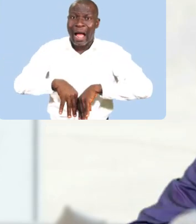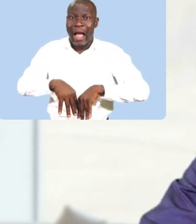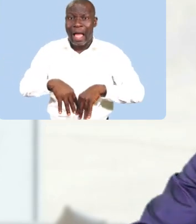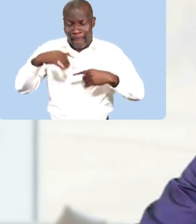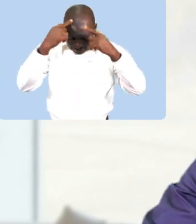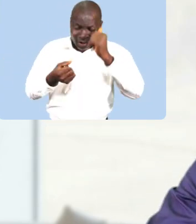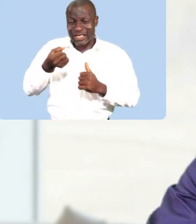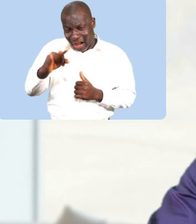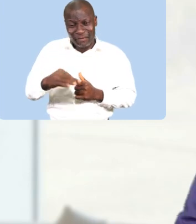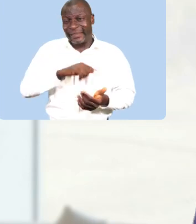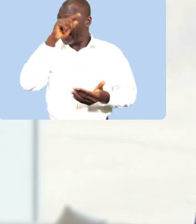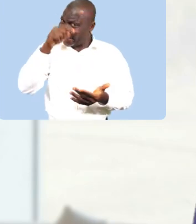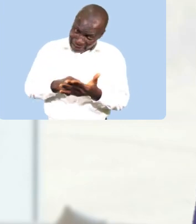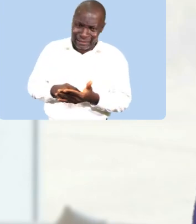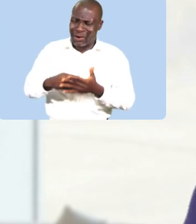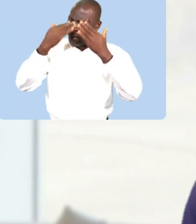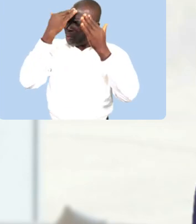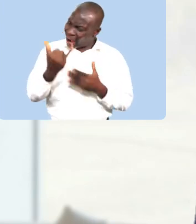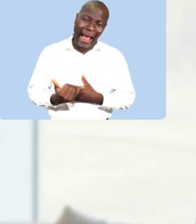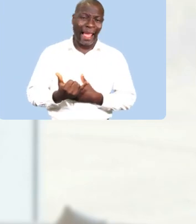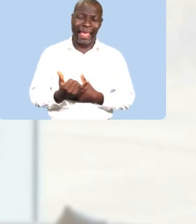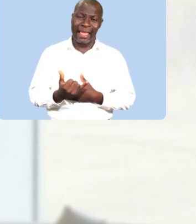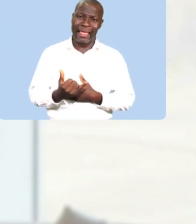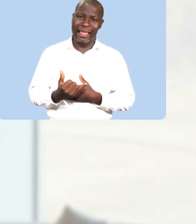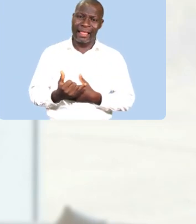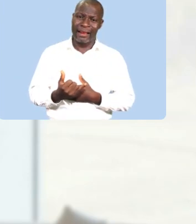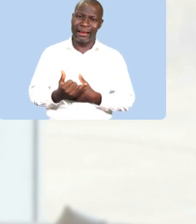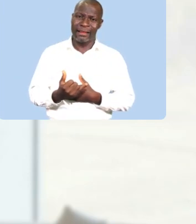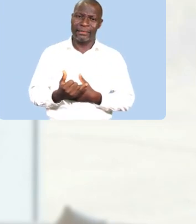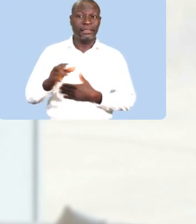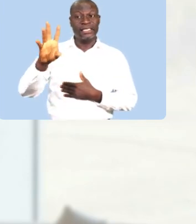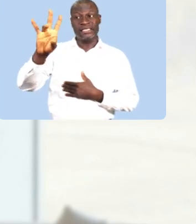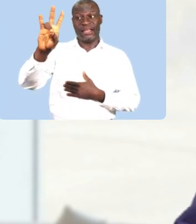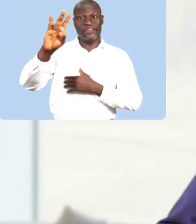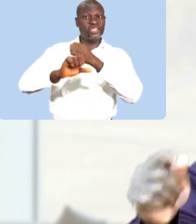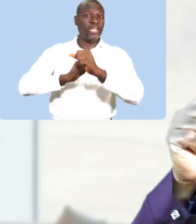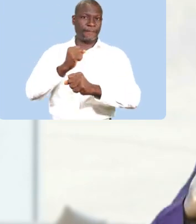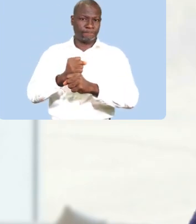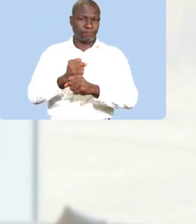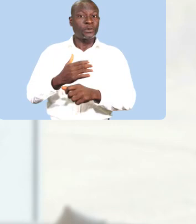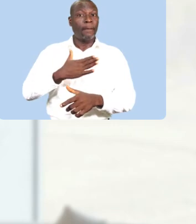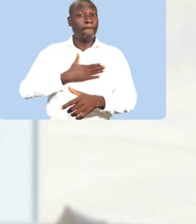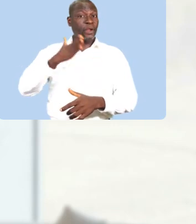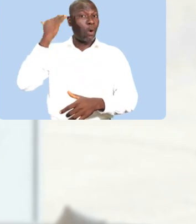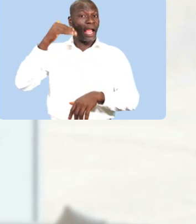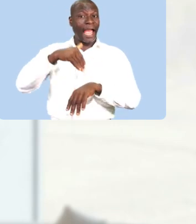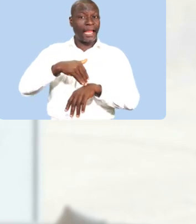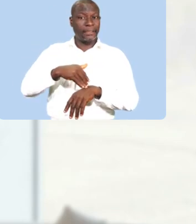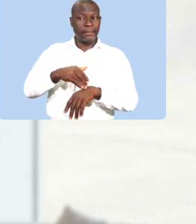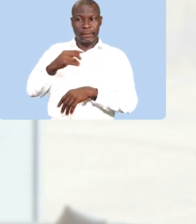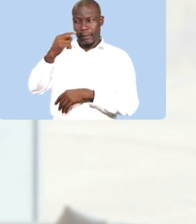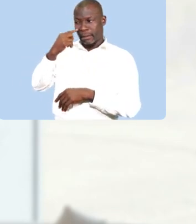kra ane ye te hu sesi ye. About 7 years ago. Na me wo California, e wo United States.